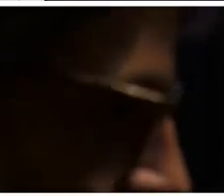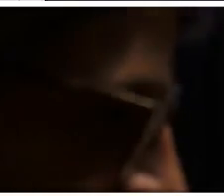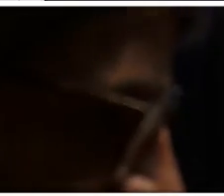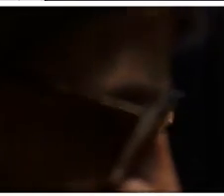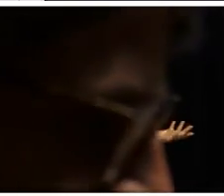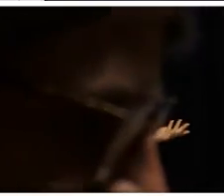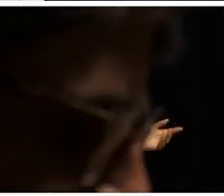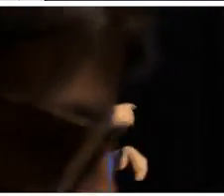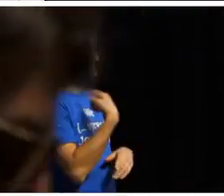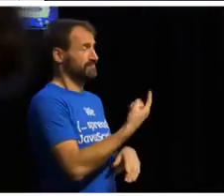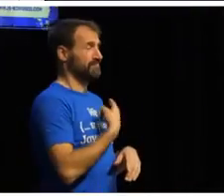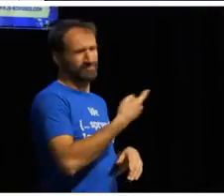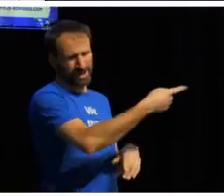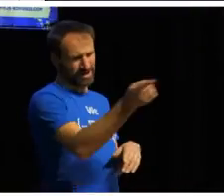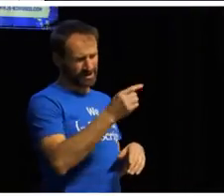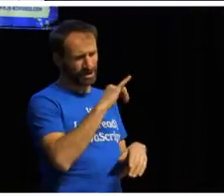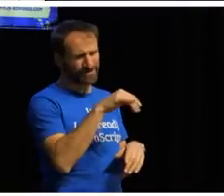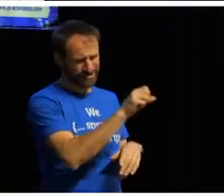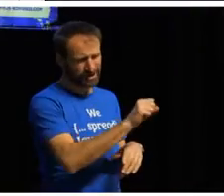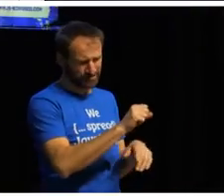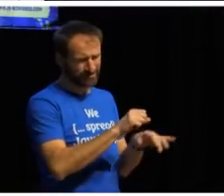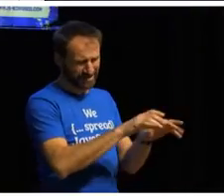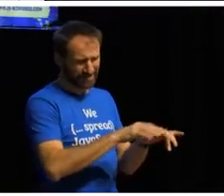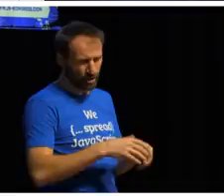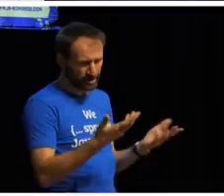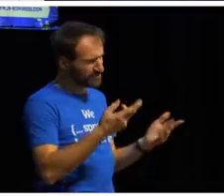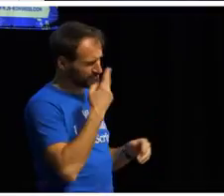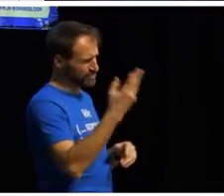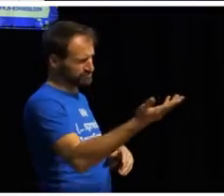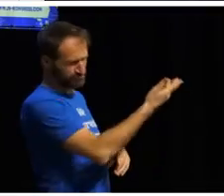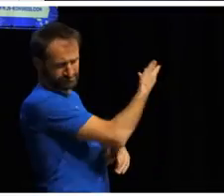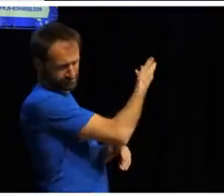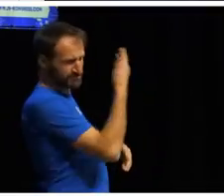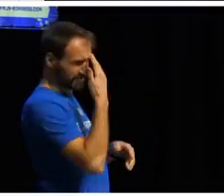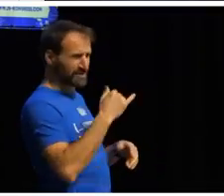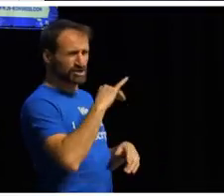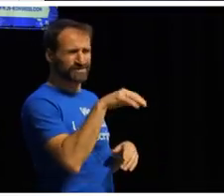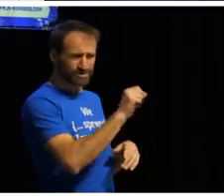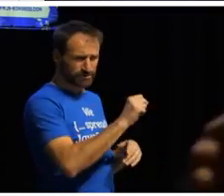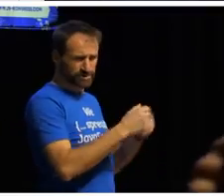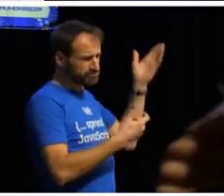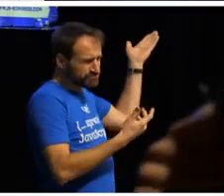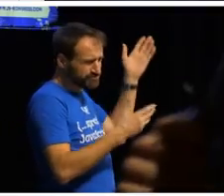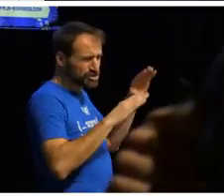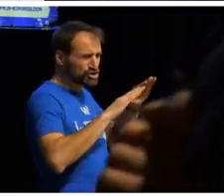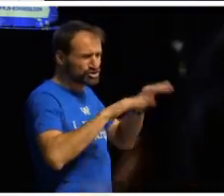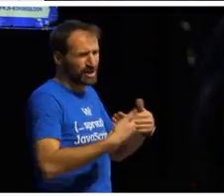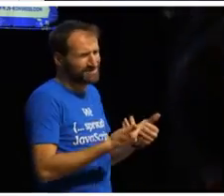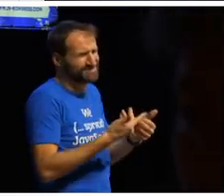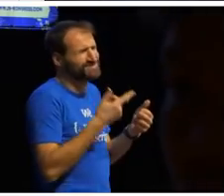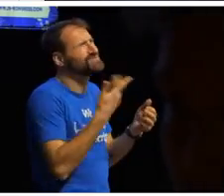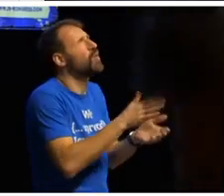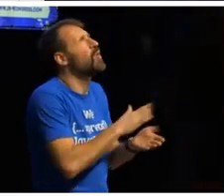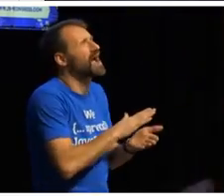So I implemented something exactly like this in JavaScript. It's stunningly simple. It's almost stupid. I